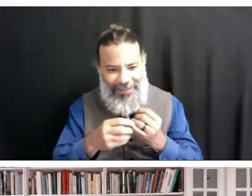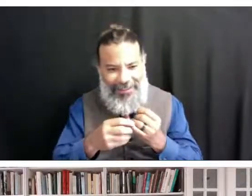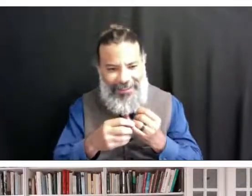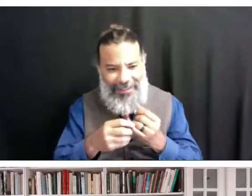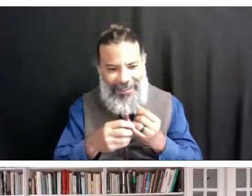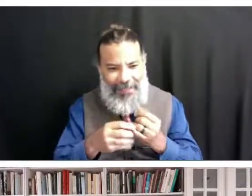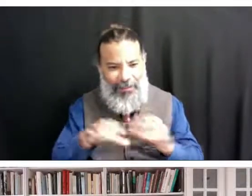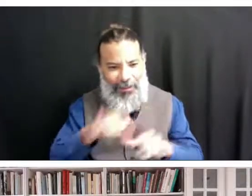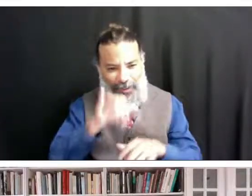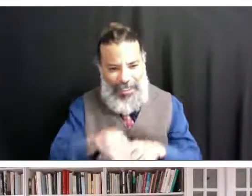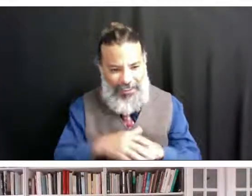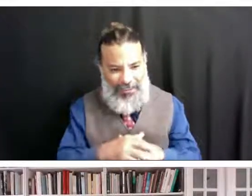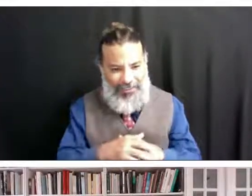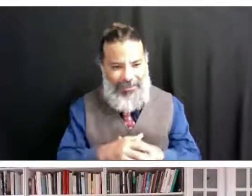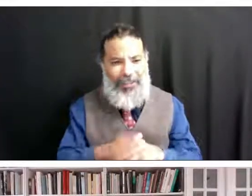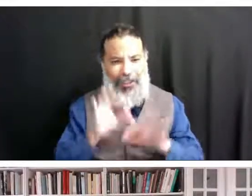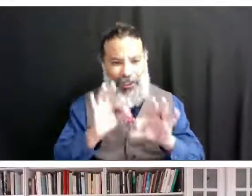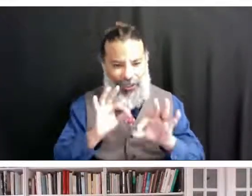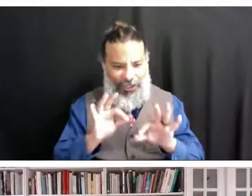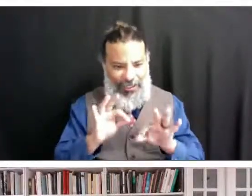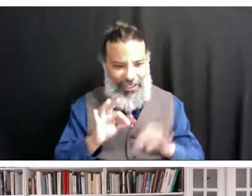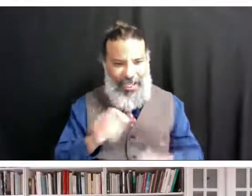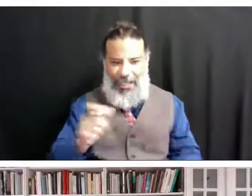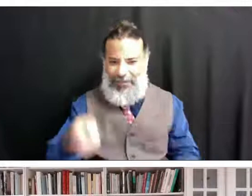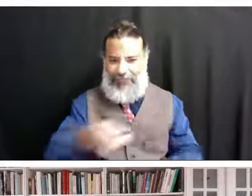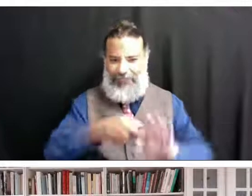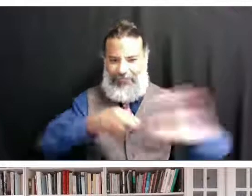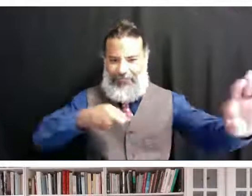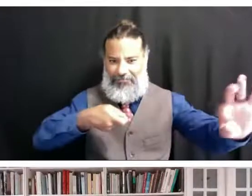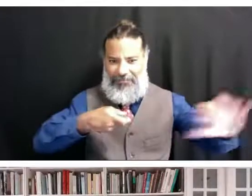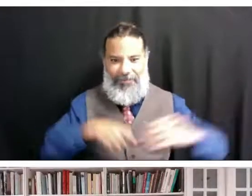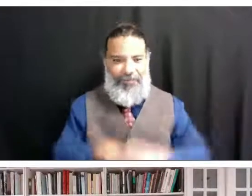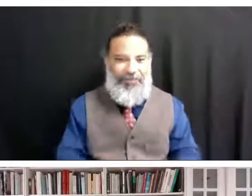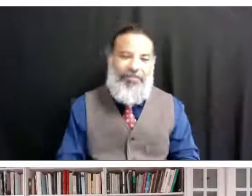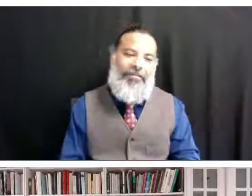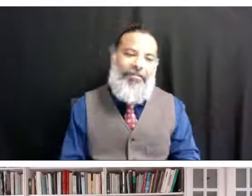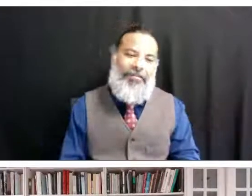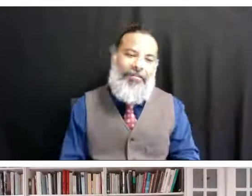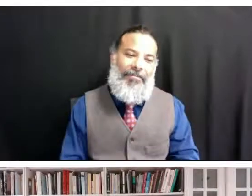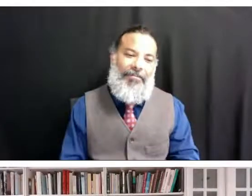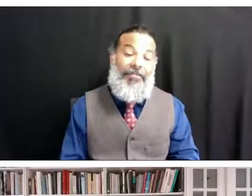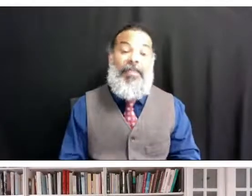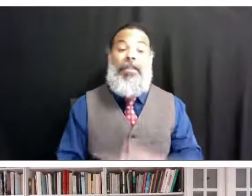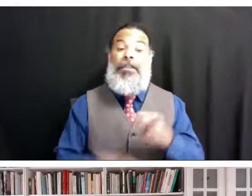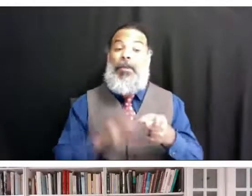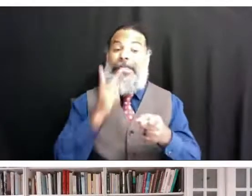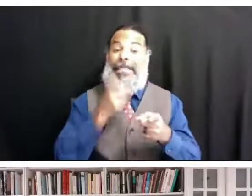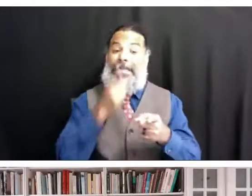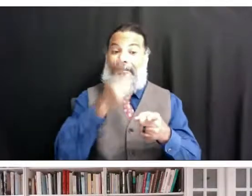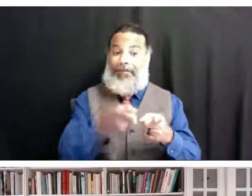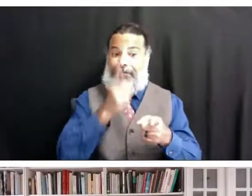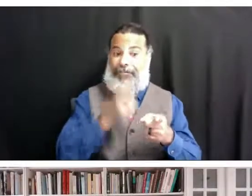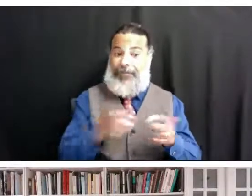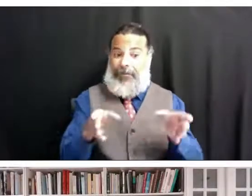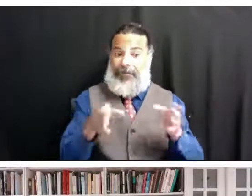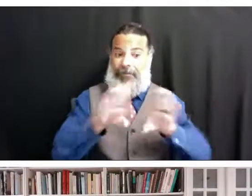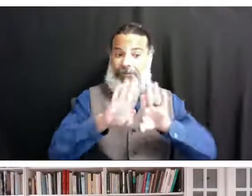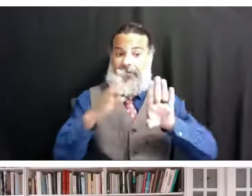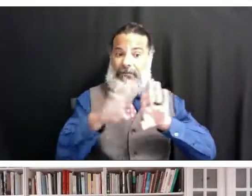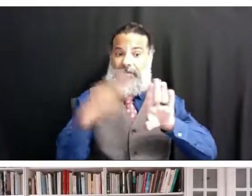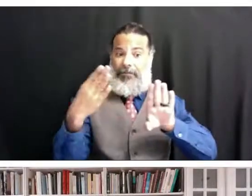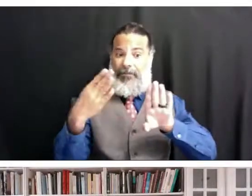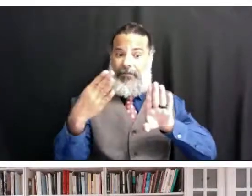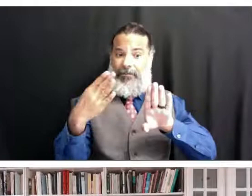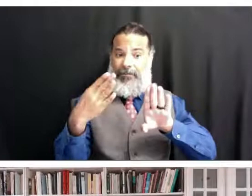do that. There we go. And pull it back. So what you're seeing here is a really